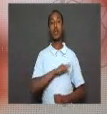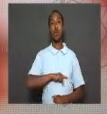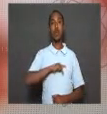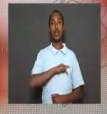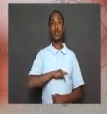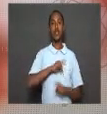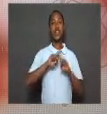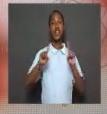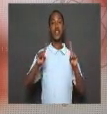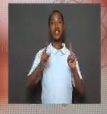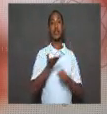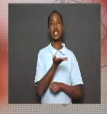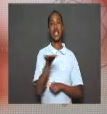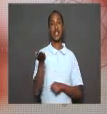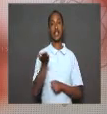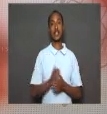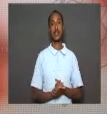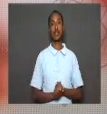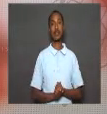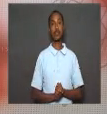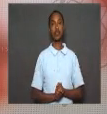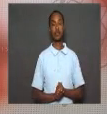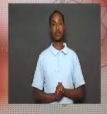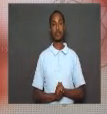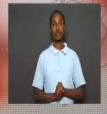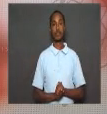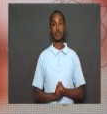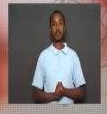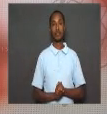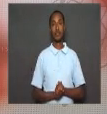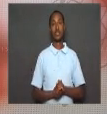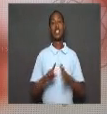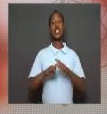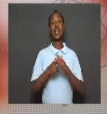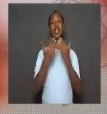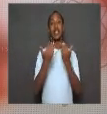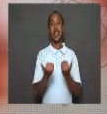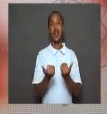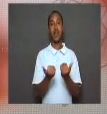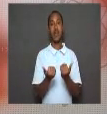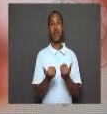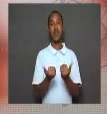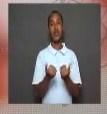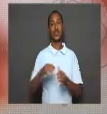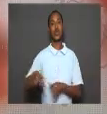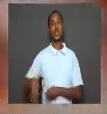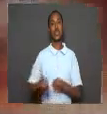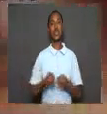properties of different substances. Let us get started right away,